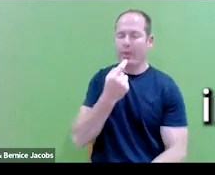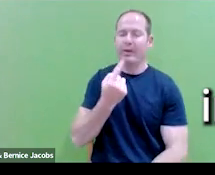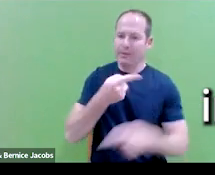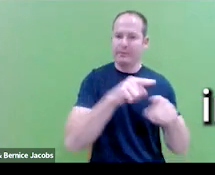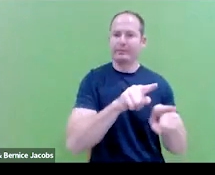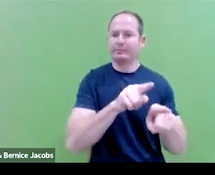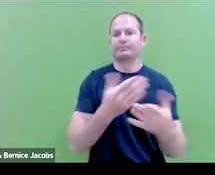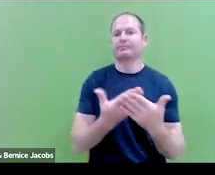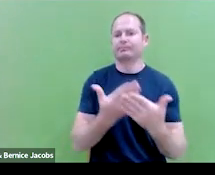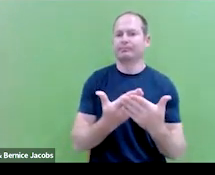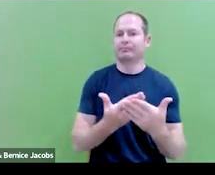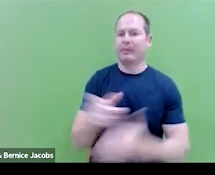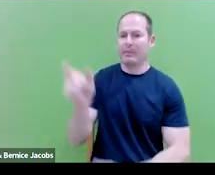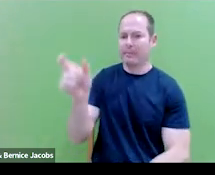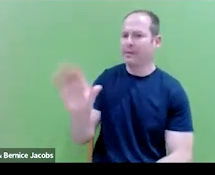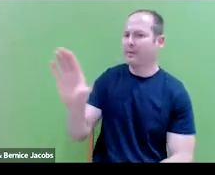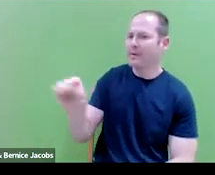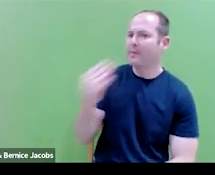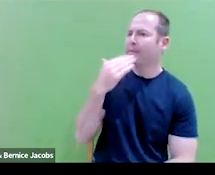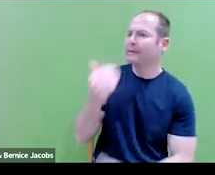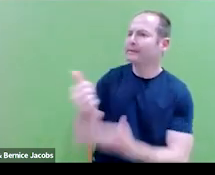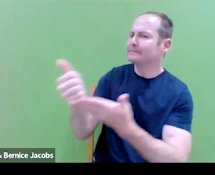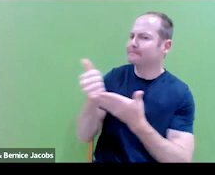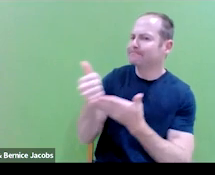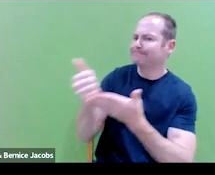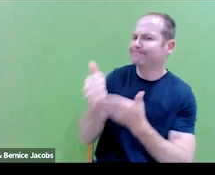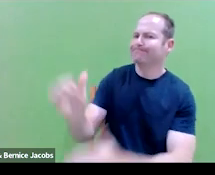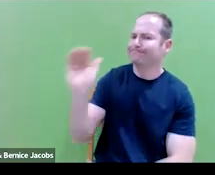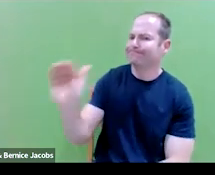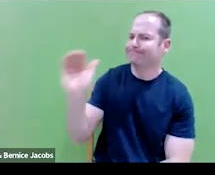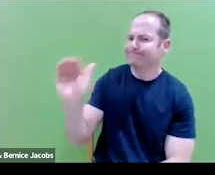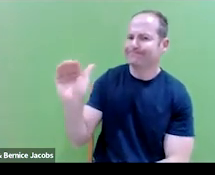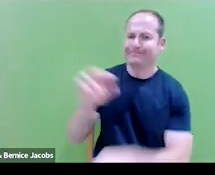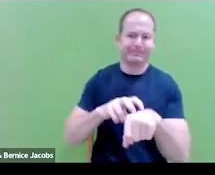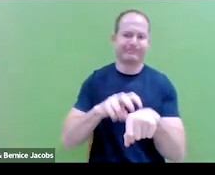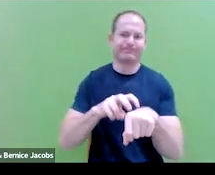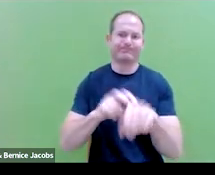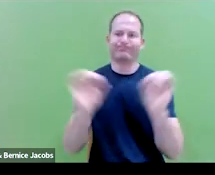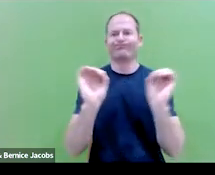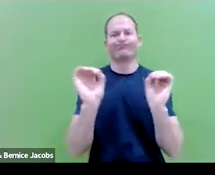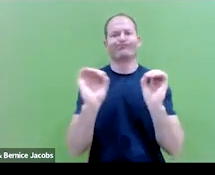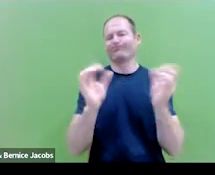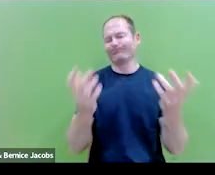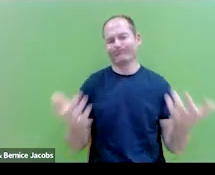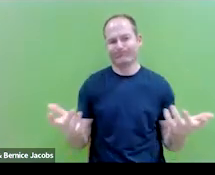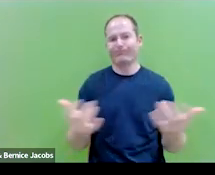having to ask anyone for assistance on what box they have or what the packaging is for. So a small change, it's about attention